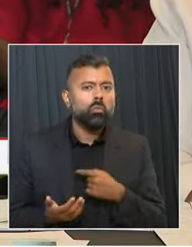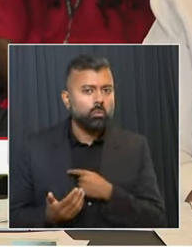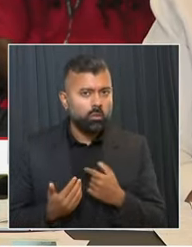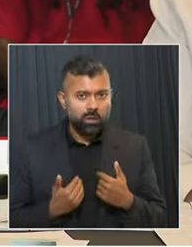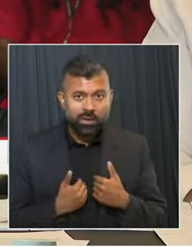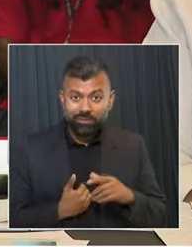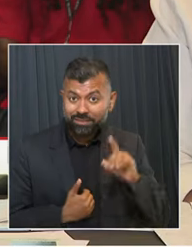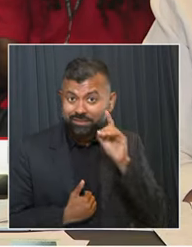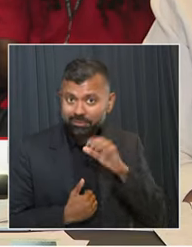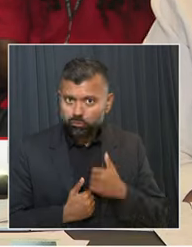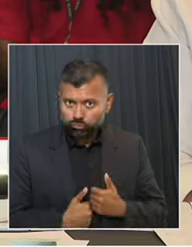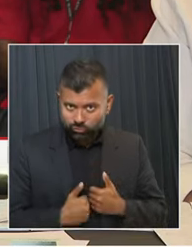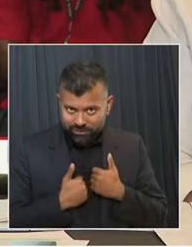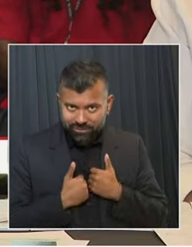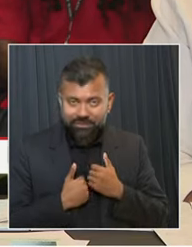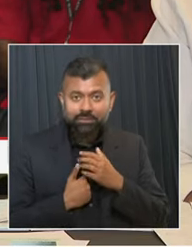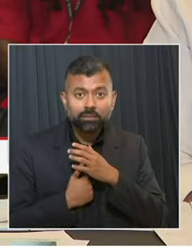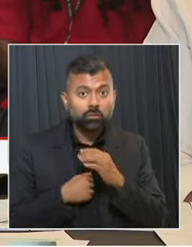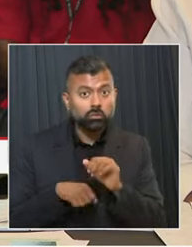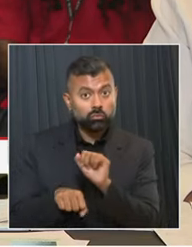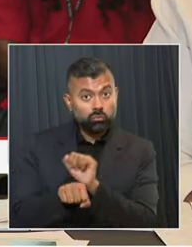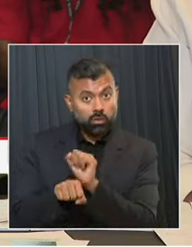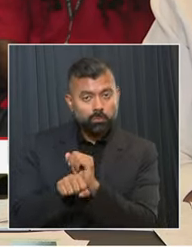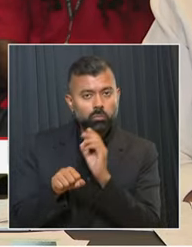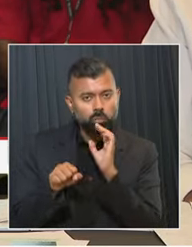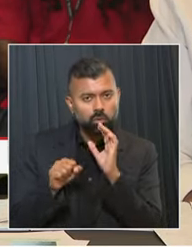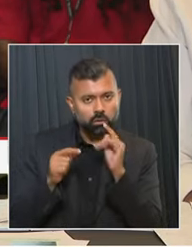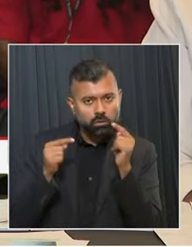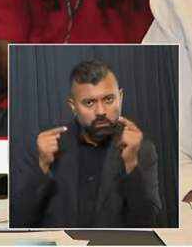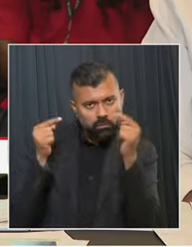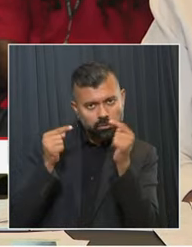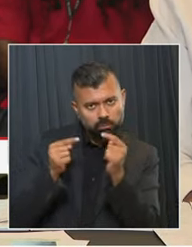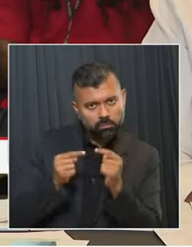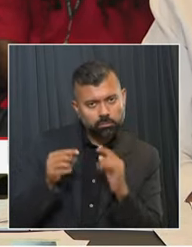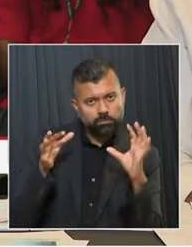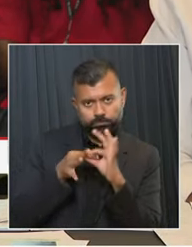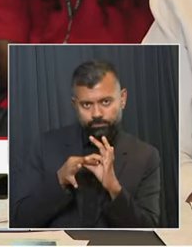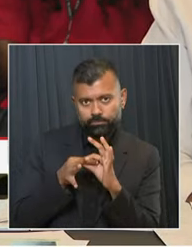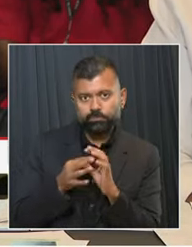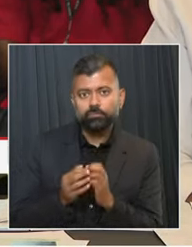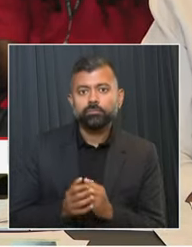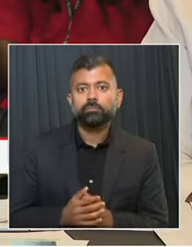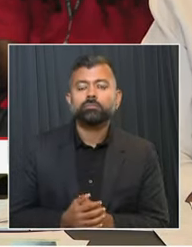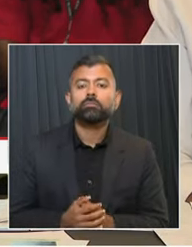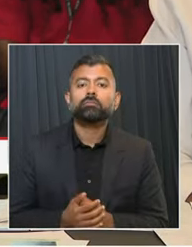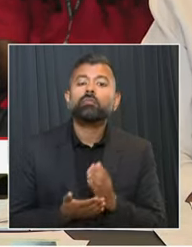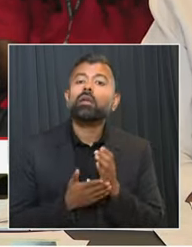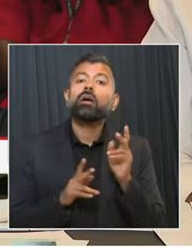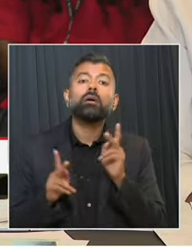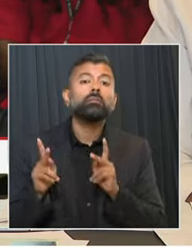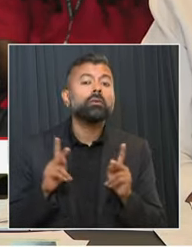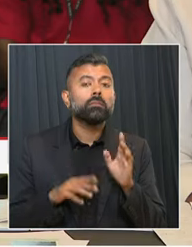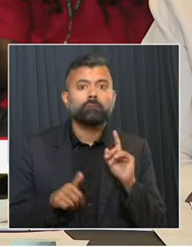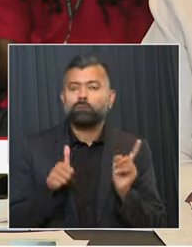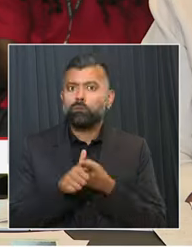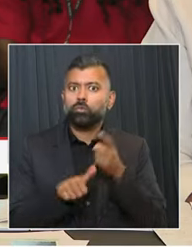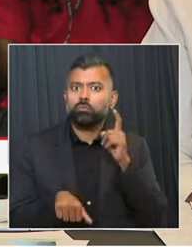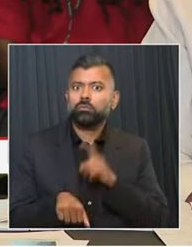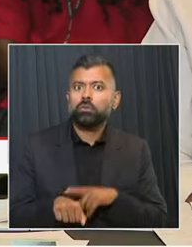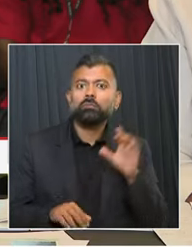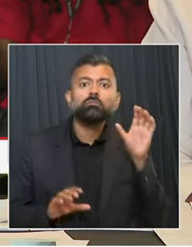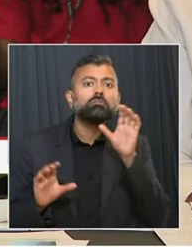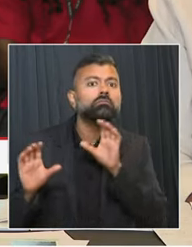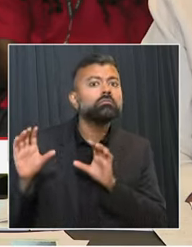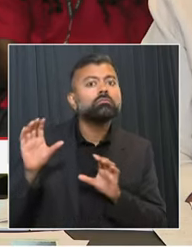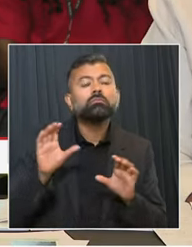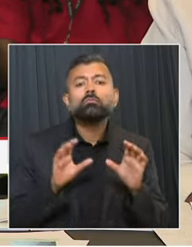to work, including people who this may be their first time looking for a job in 10 years. And we want to make